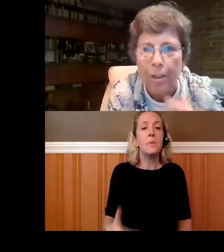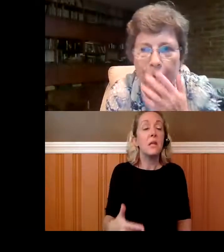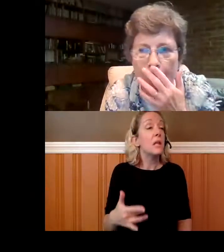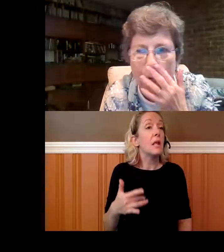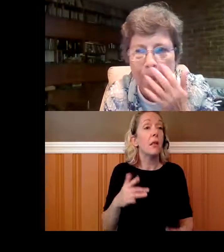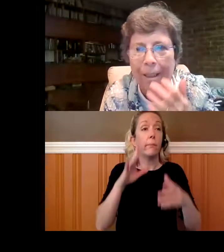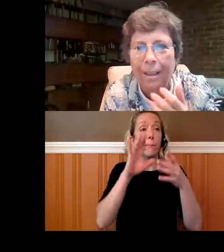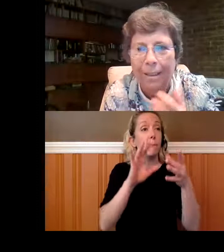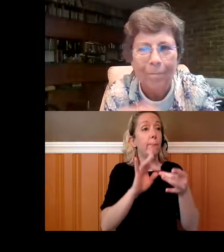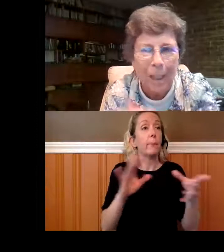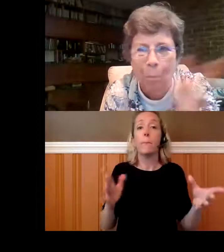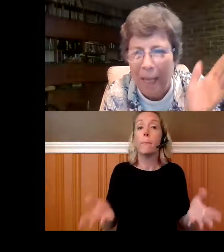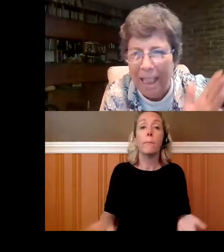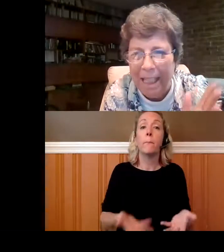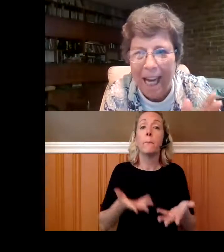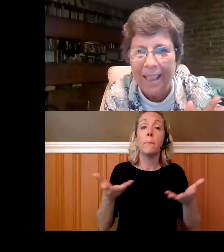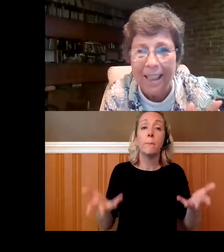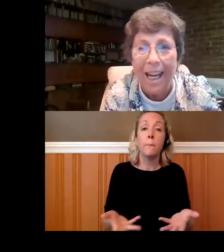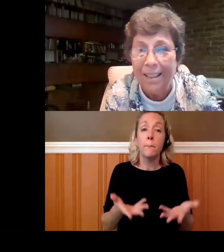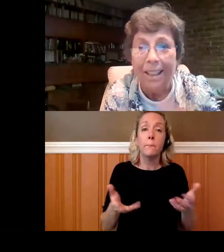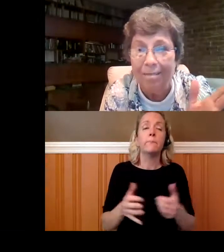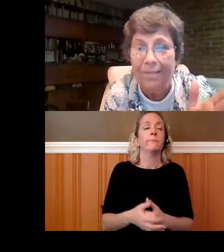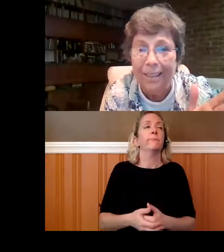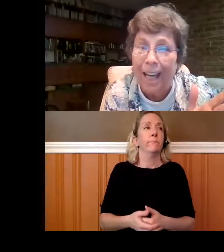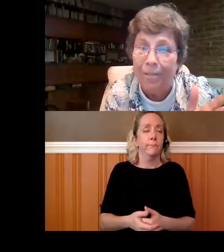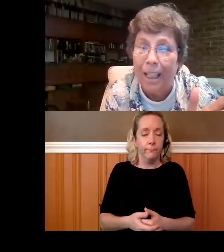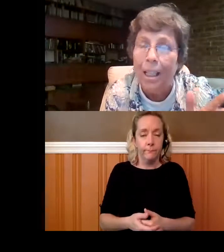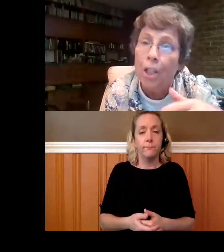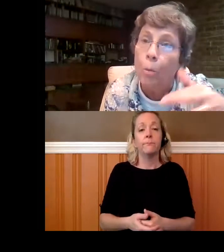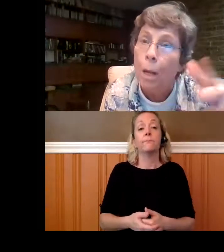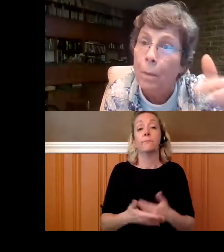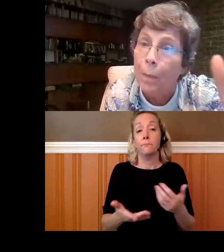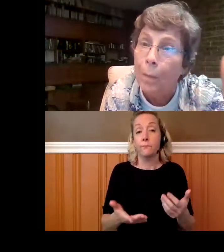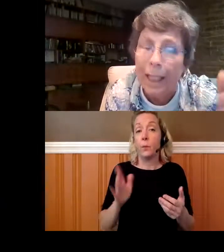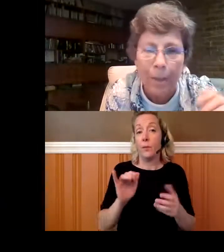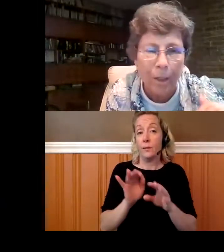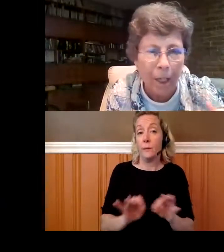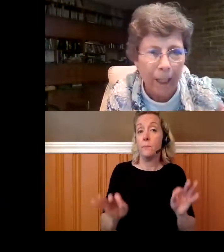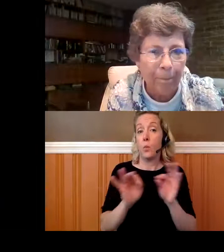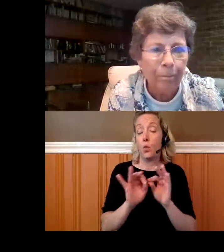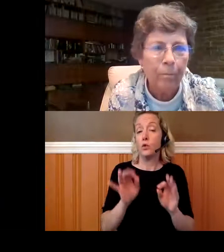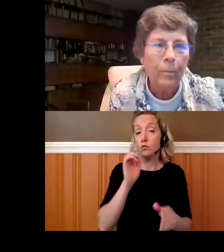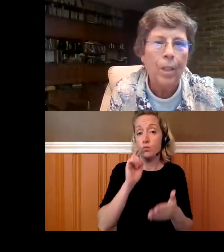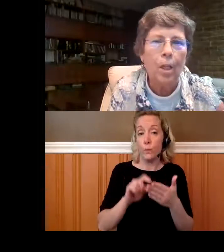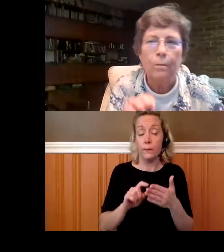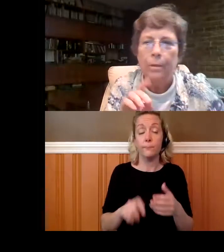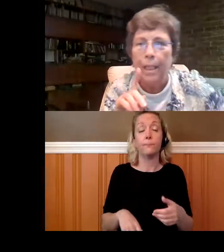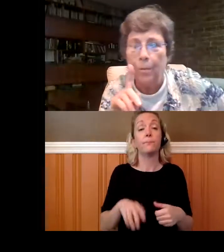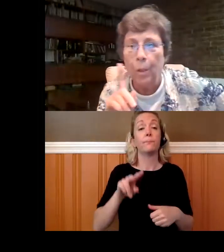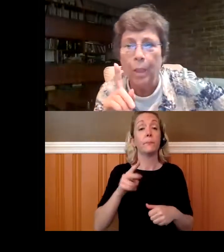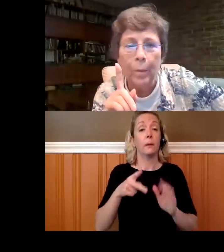like, yeah, right. And so blah, blah, blah, blah, blah, and keeps on talking. So that's the first principle. The second principle